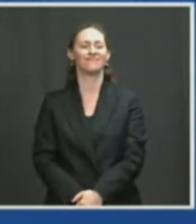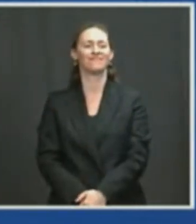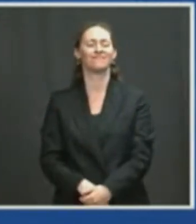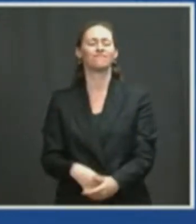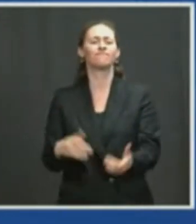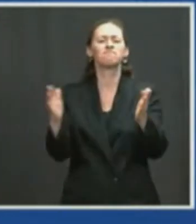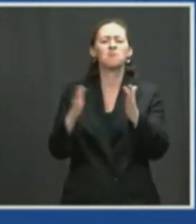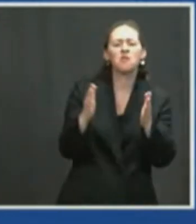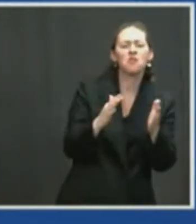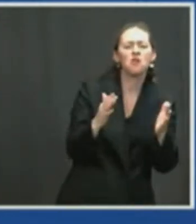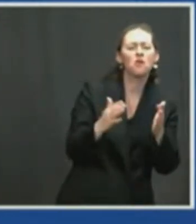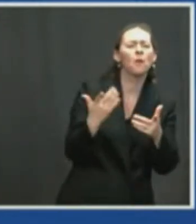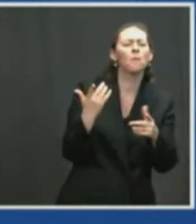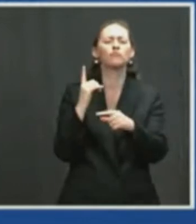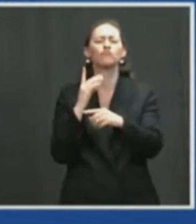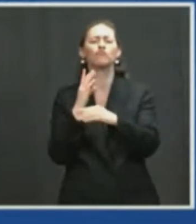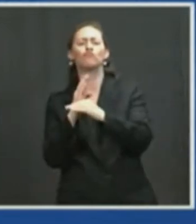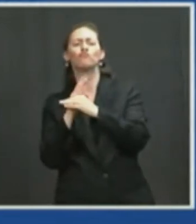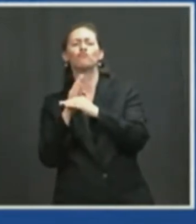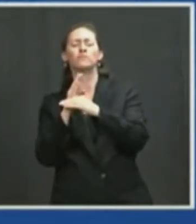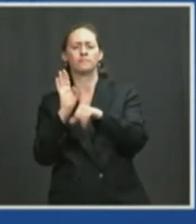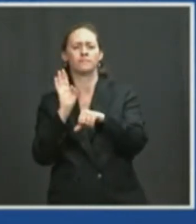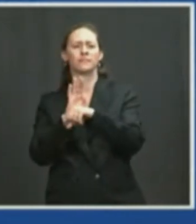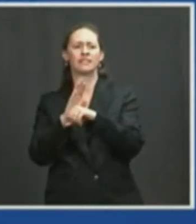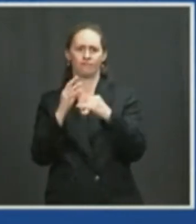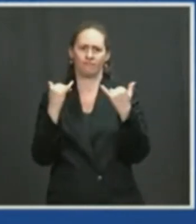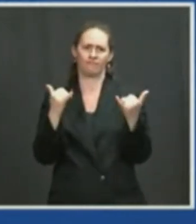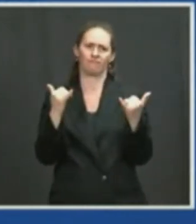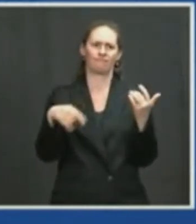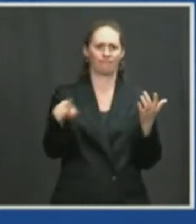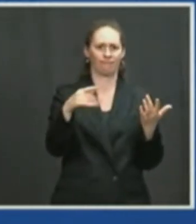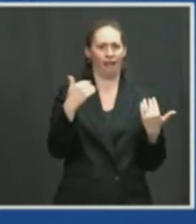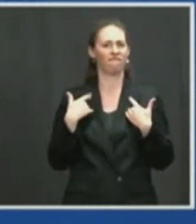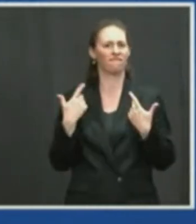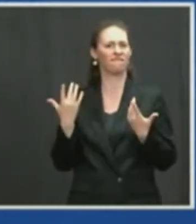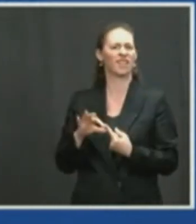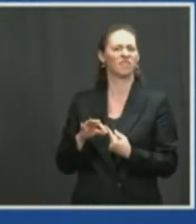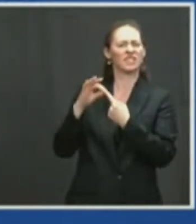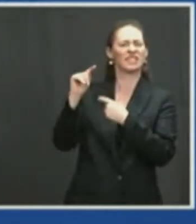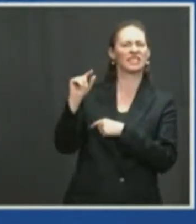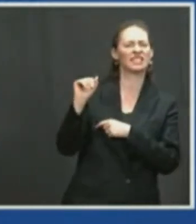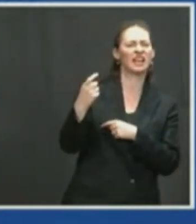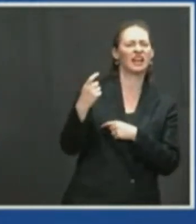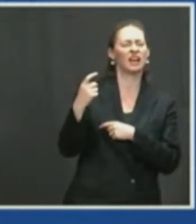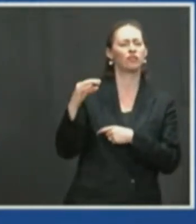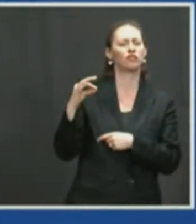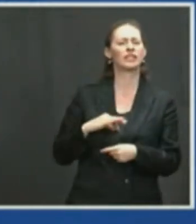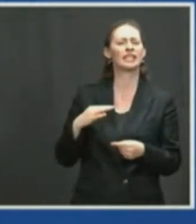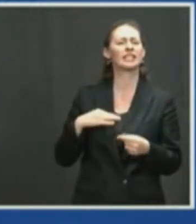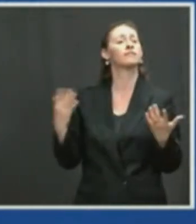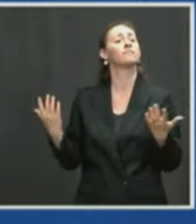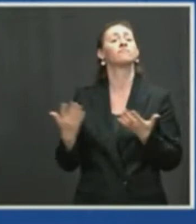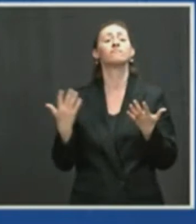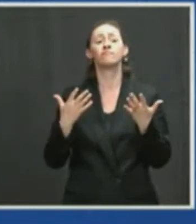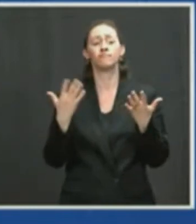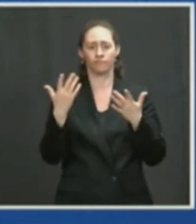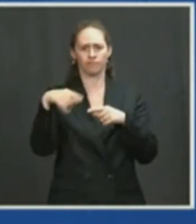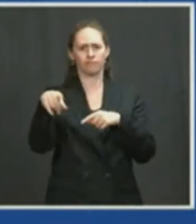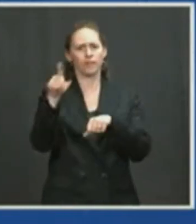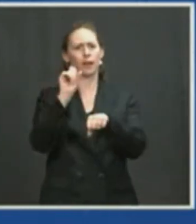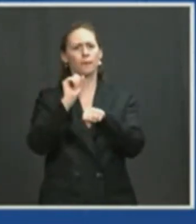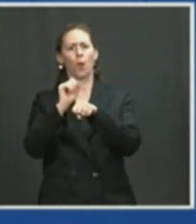are now able to take advantage of a special tax credit called the Employee Retention Tax Credit. It